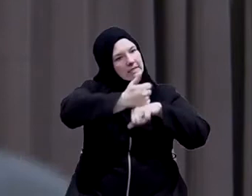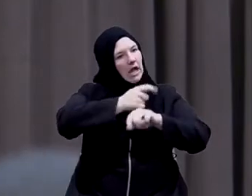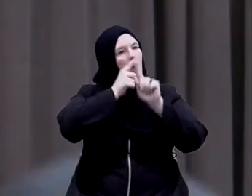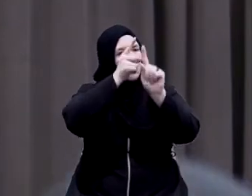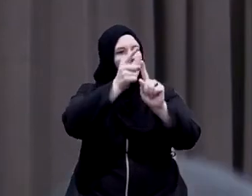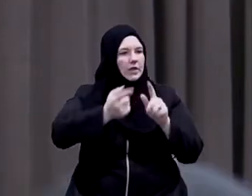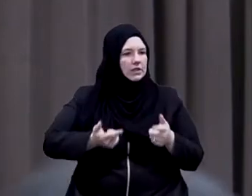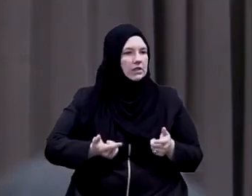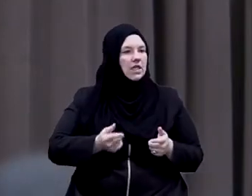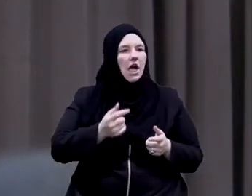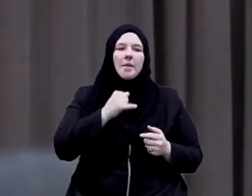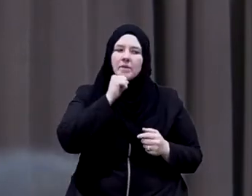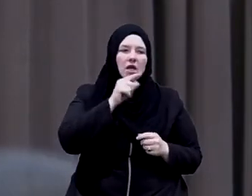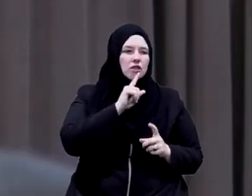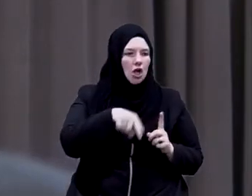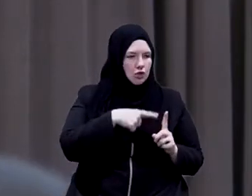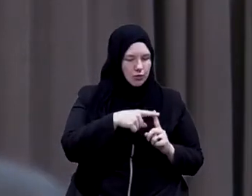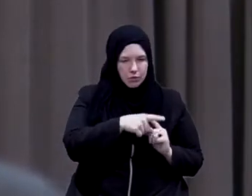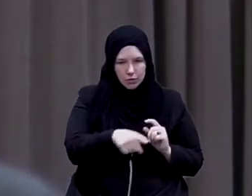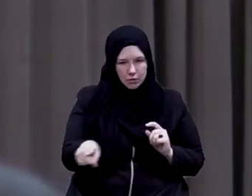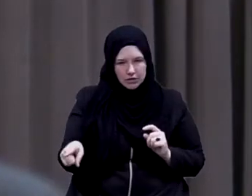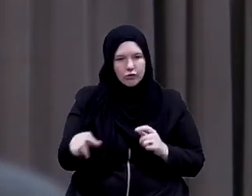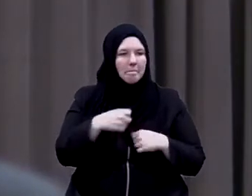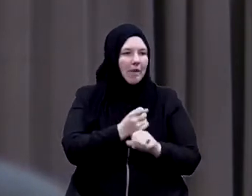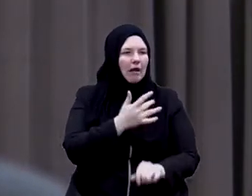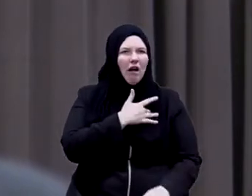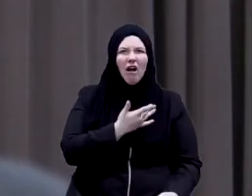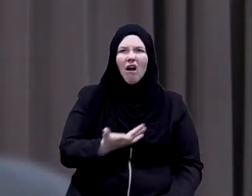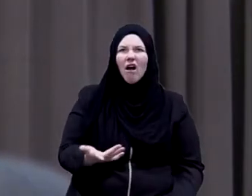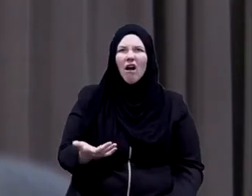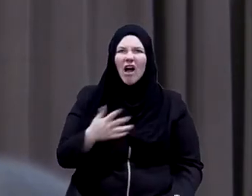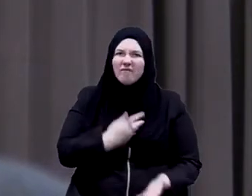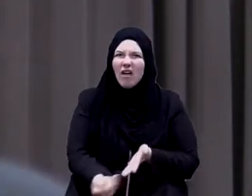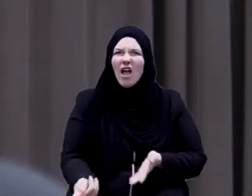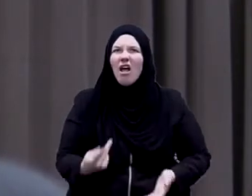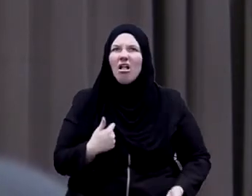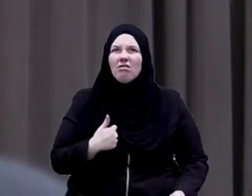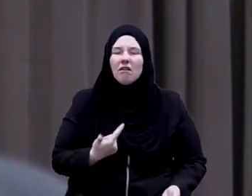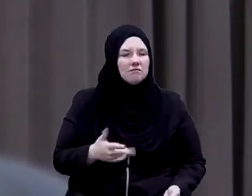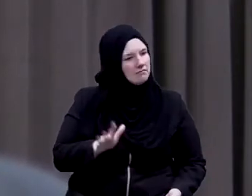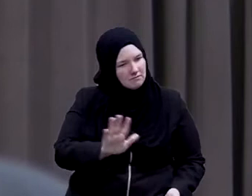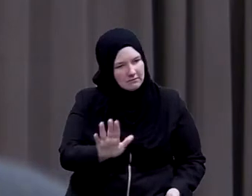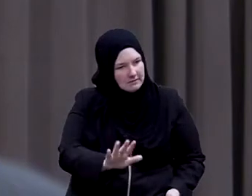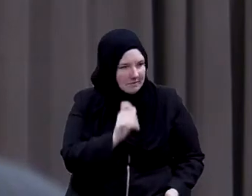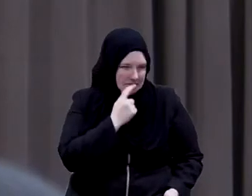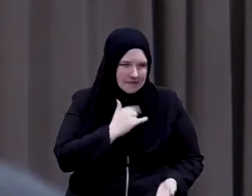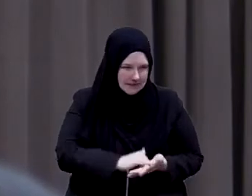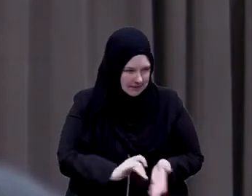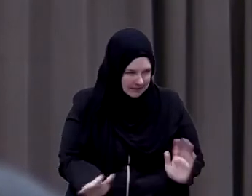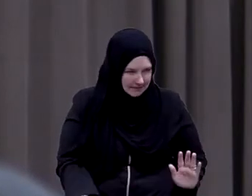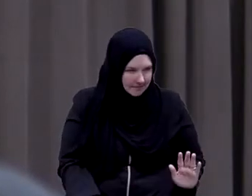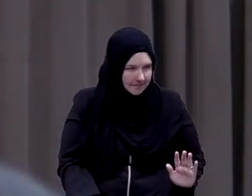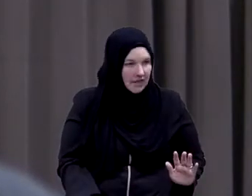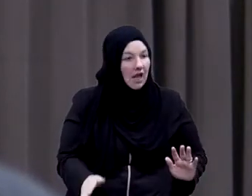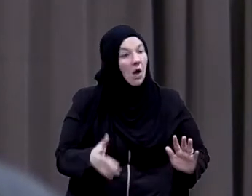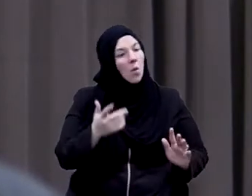I'm not talking to you to make you feel bad. I'm talking to you to inspire